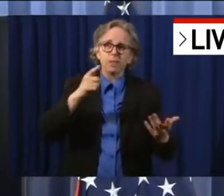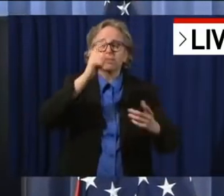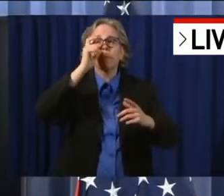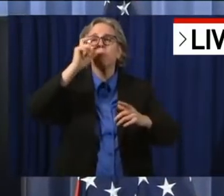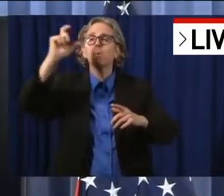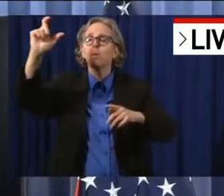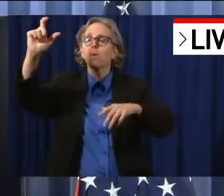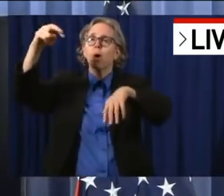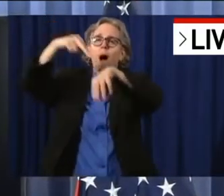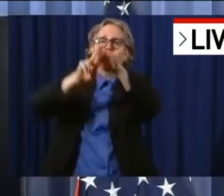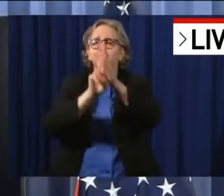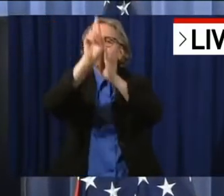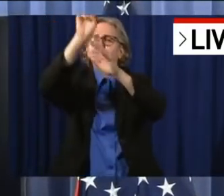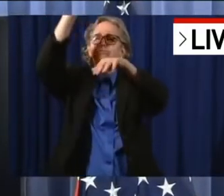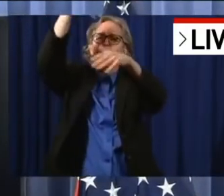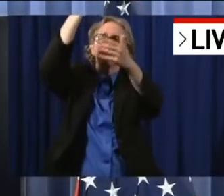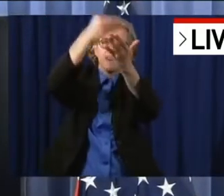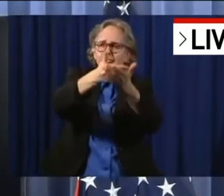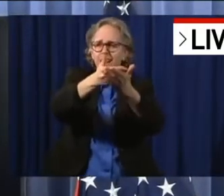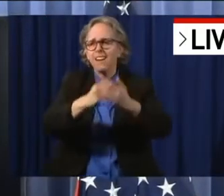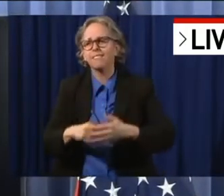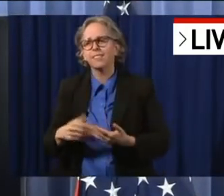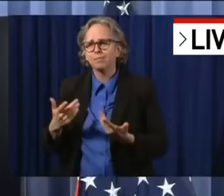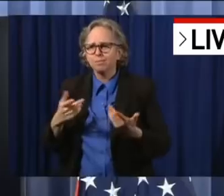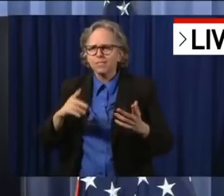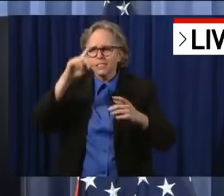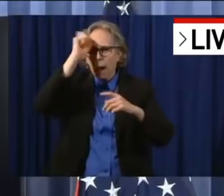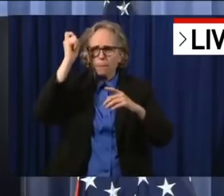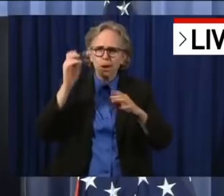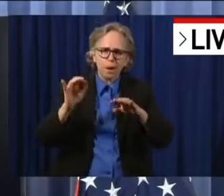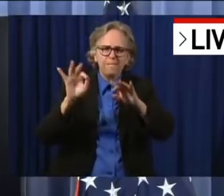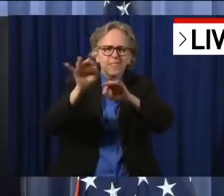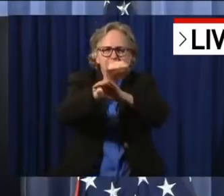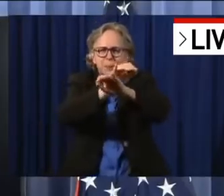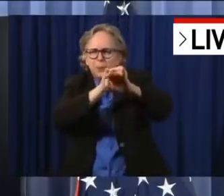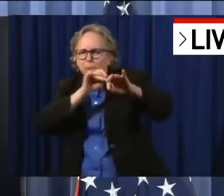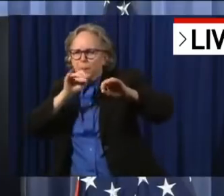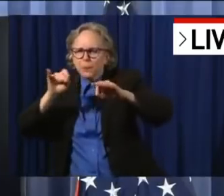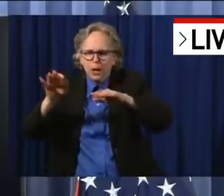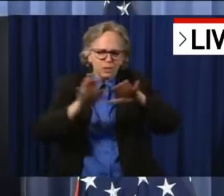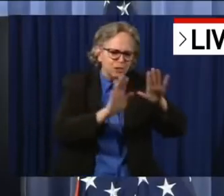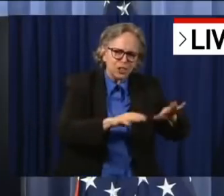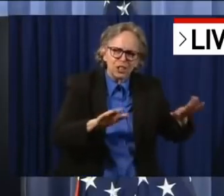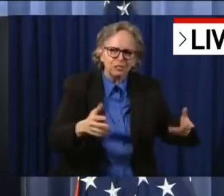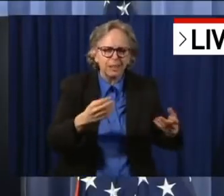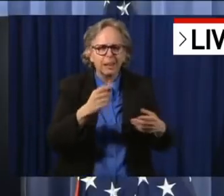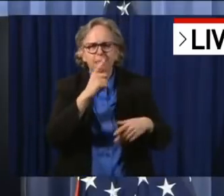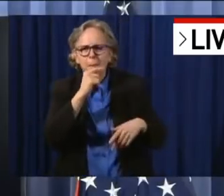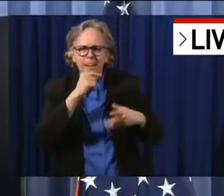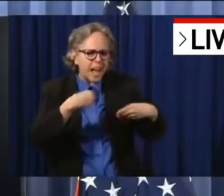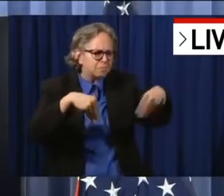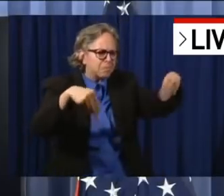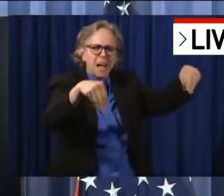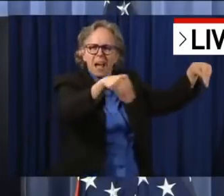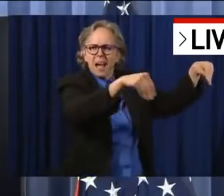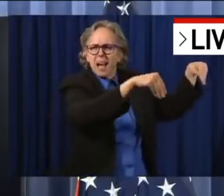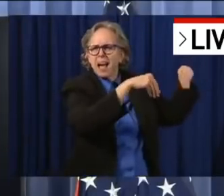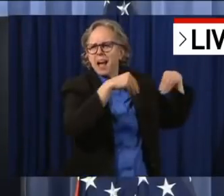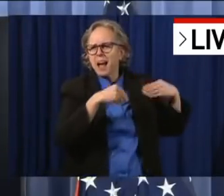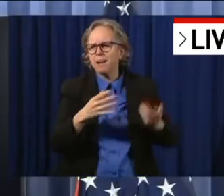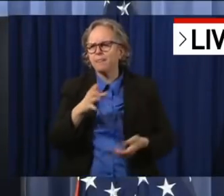and fireflies in June, and kids selling lemonade. It's cities and farms, it's